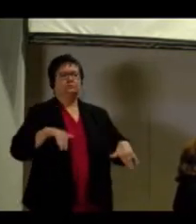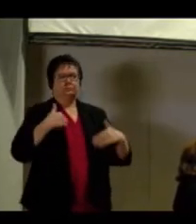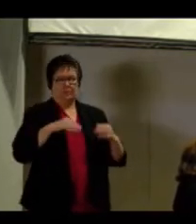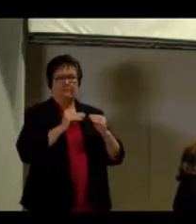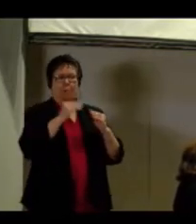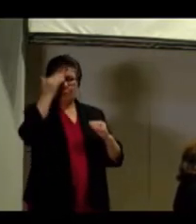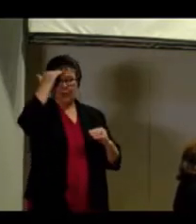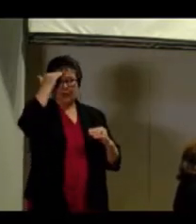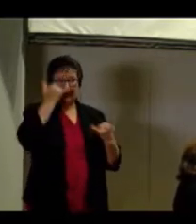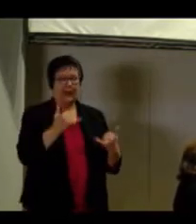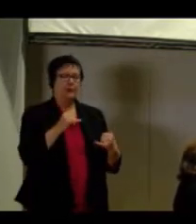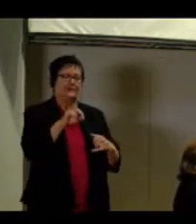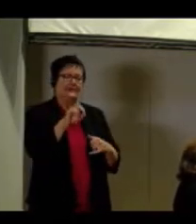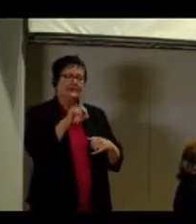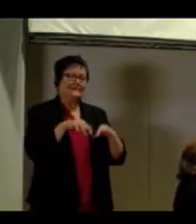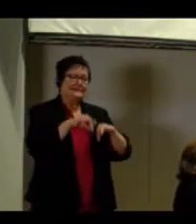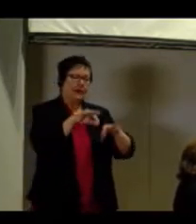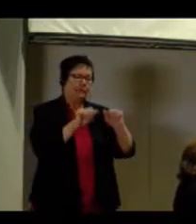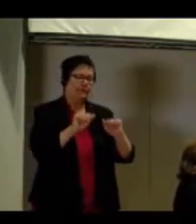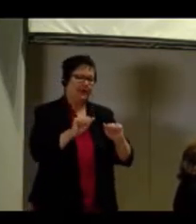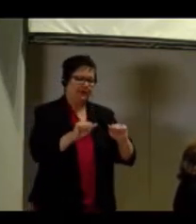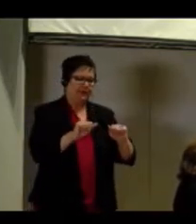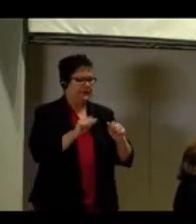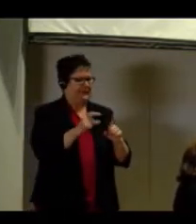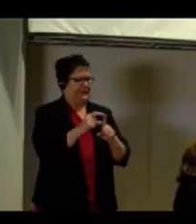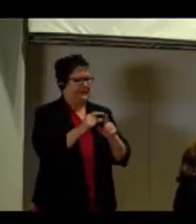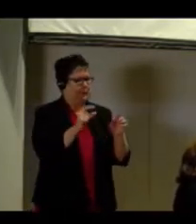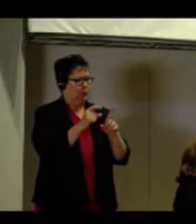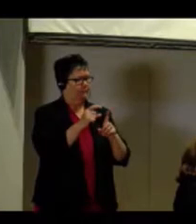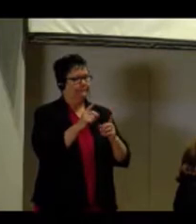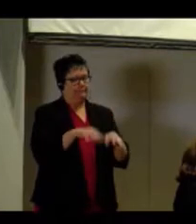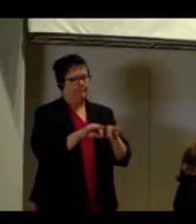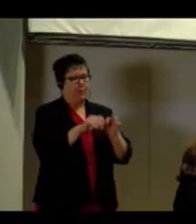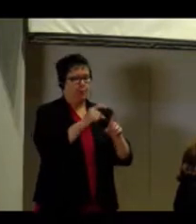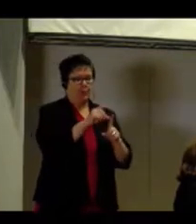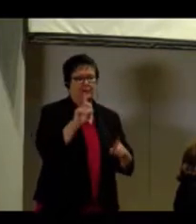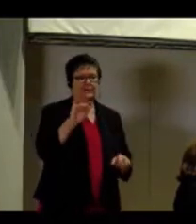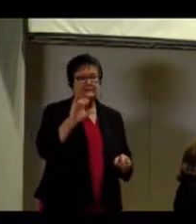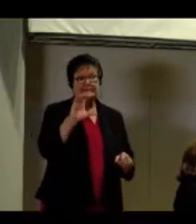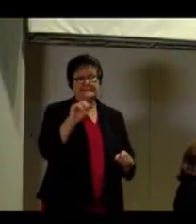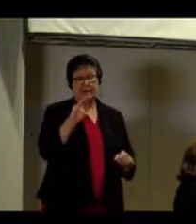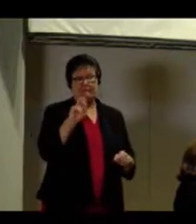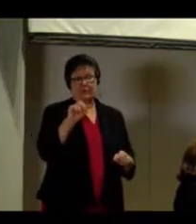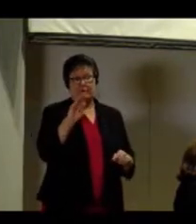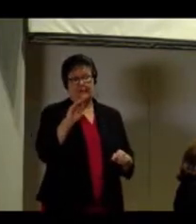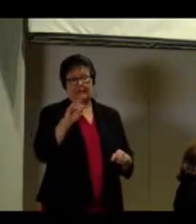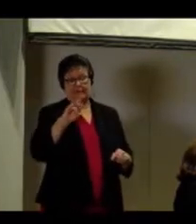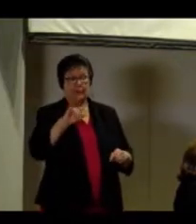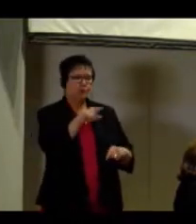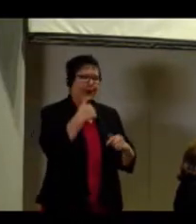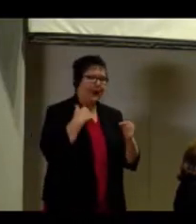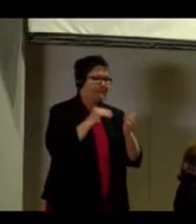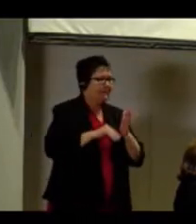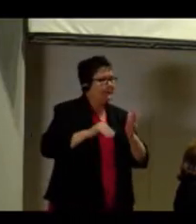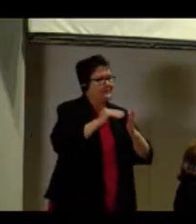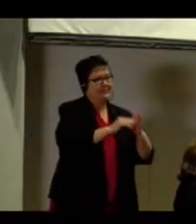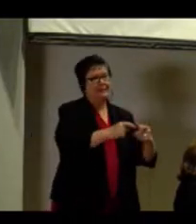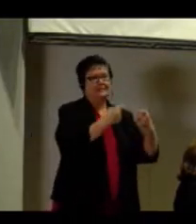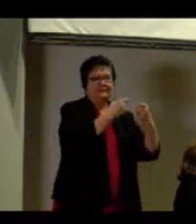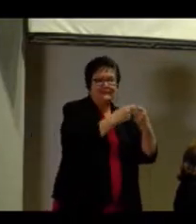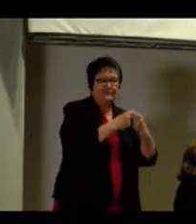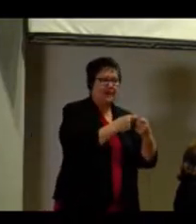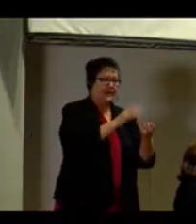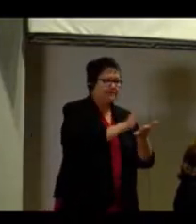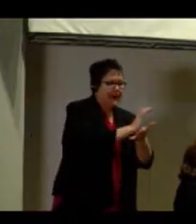is discoverability is a key word for libraries. If you've got millions of digitized pages or millions of digitized beetles